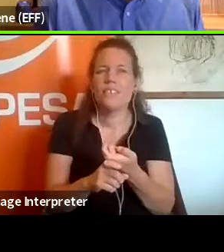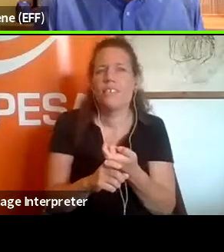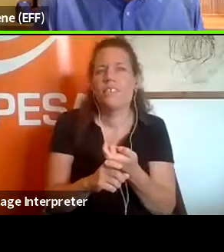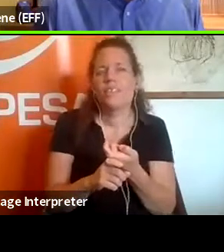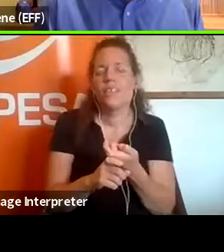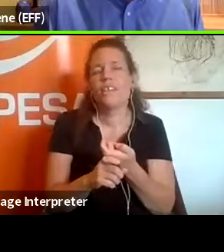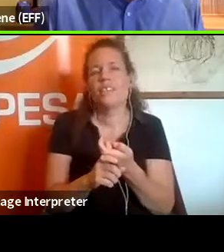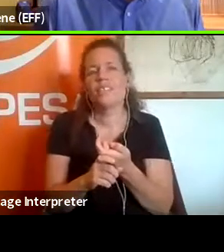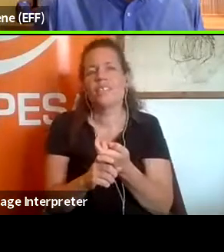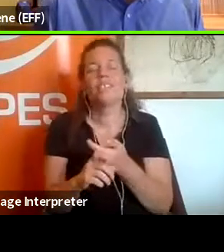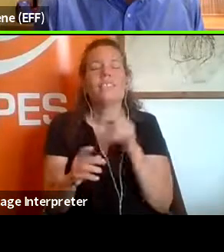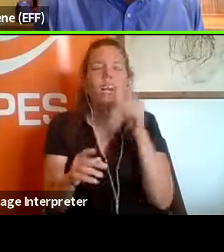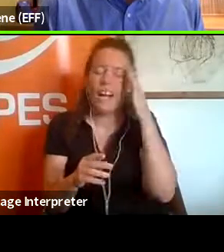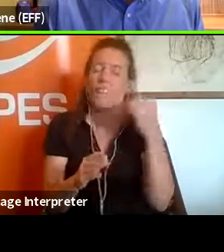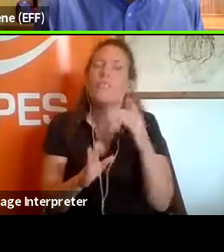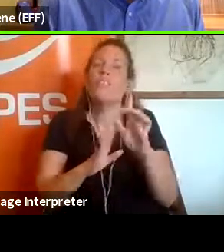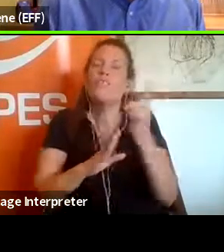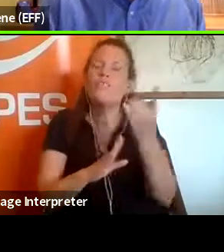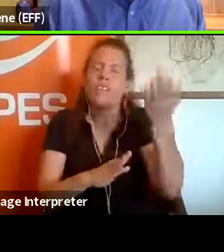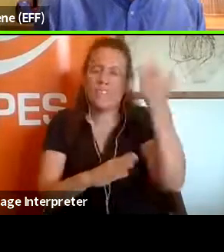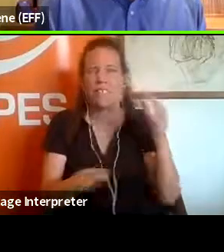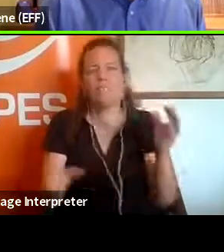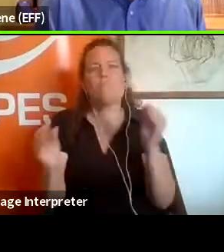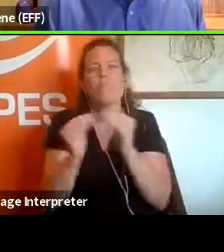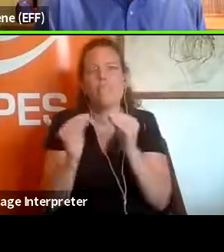proposed at the very initial meeting, there were some people,